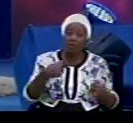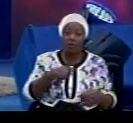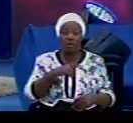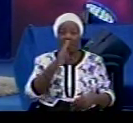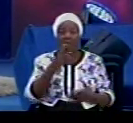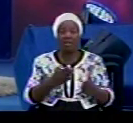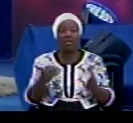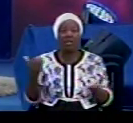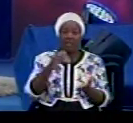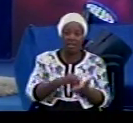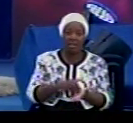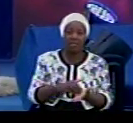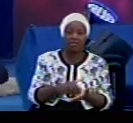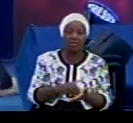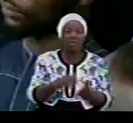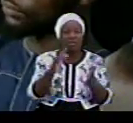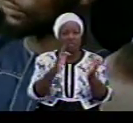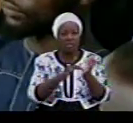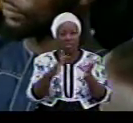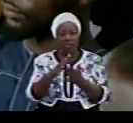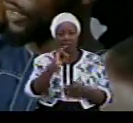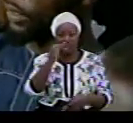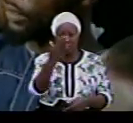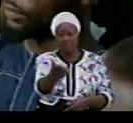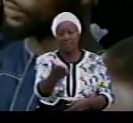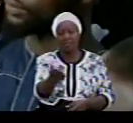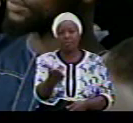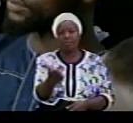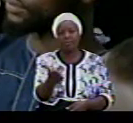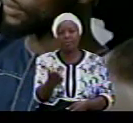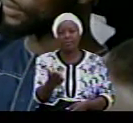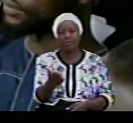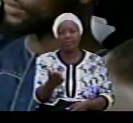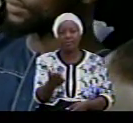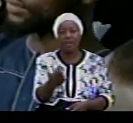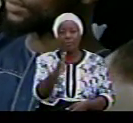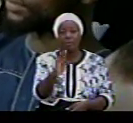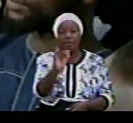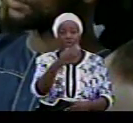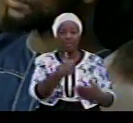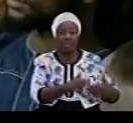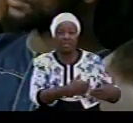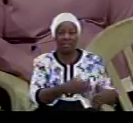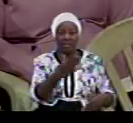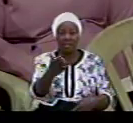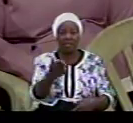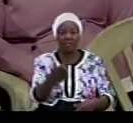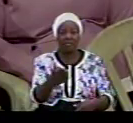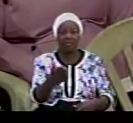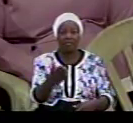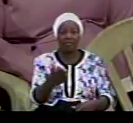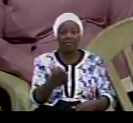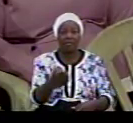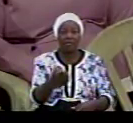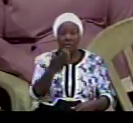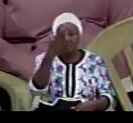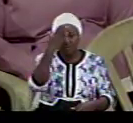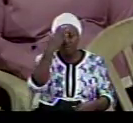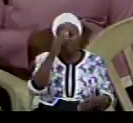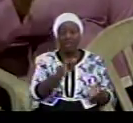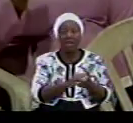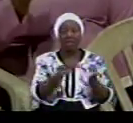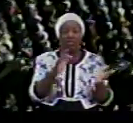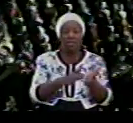again. Jesus is right there. By your side there, you're blind. Jesus is right